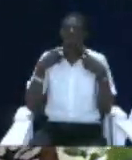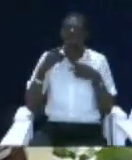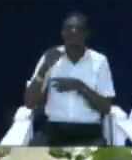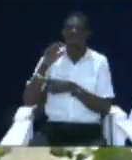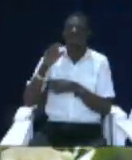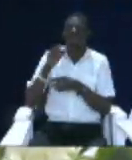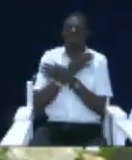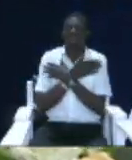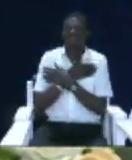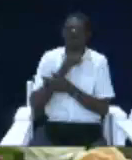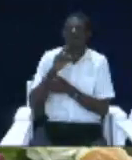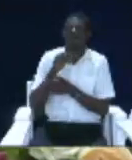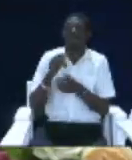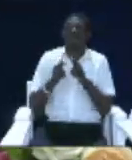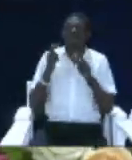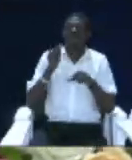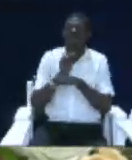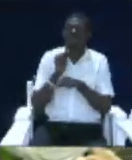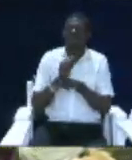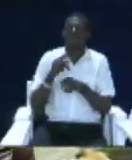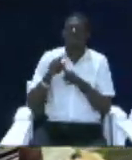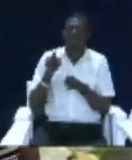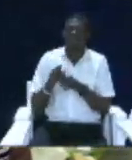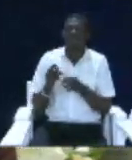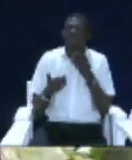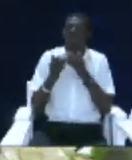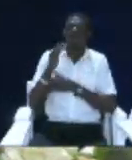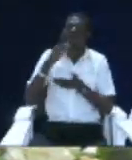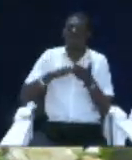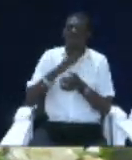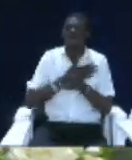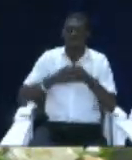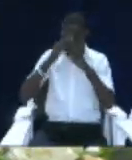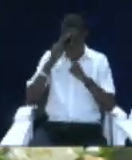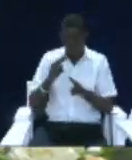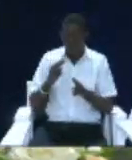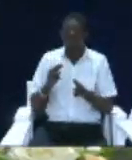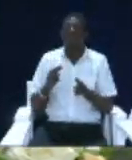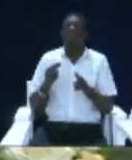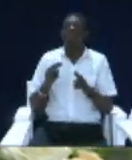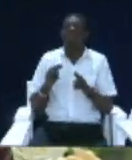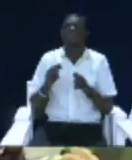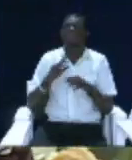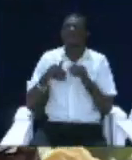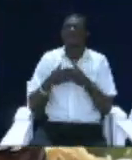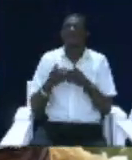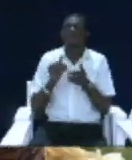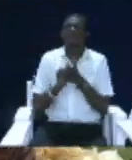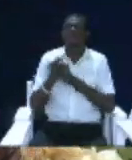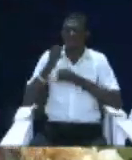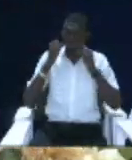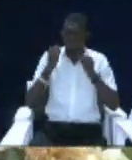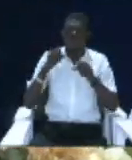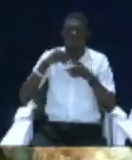Sunday Afalahan, Greater Works Parish. May glory and honor be, this show many people that there is power